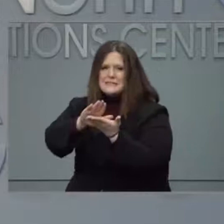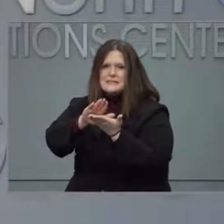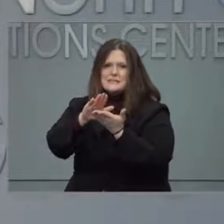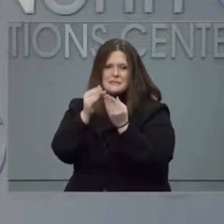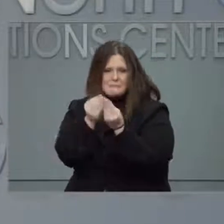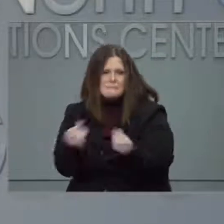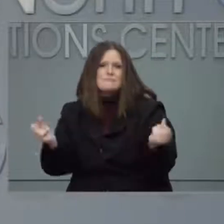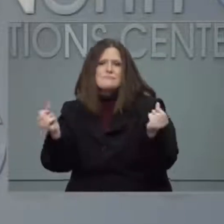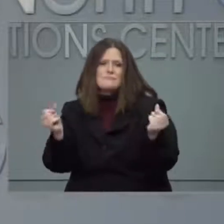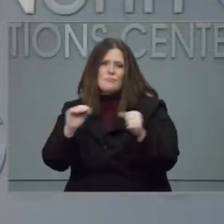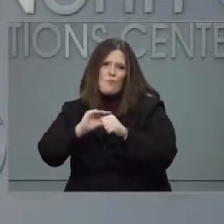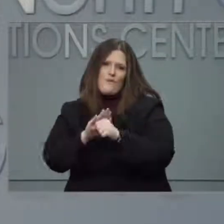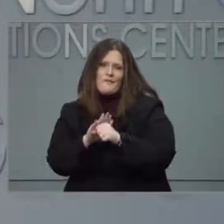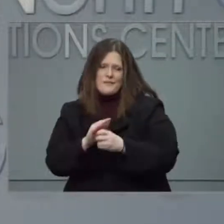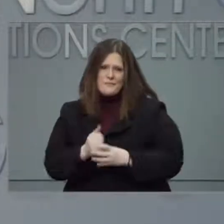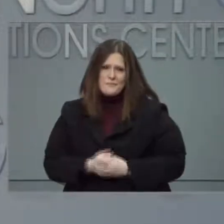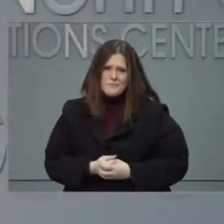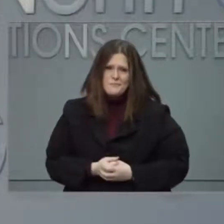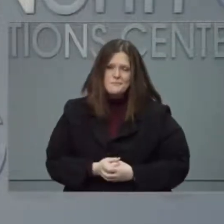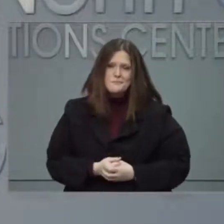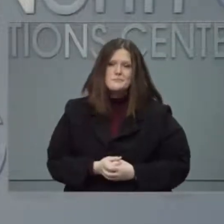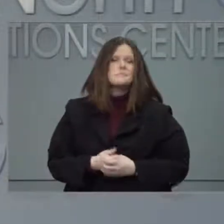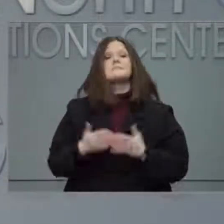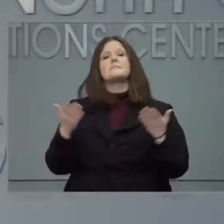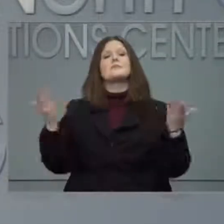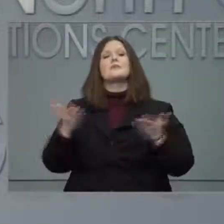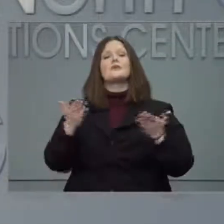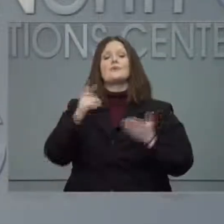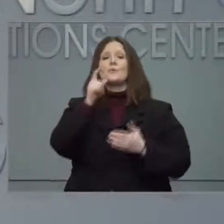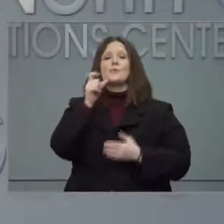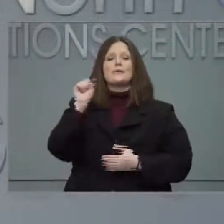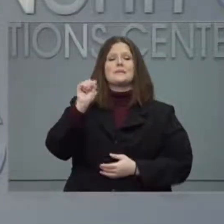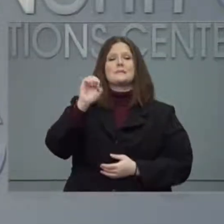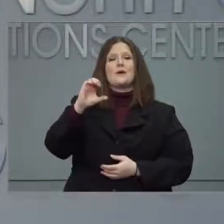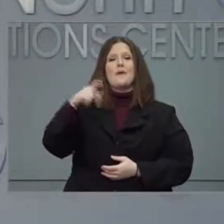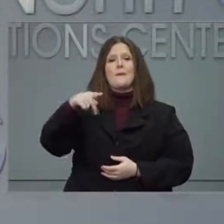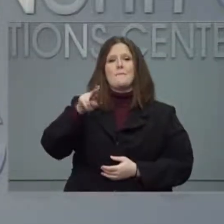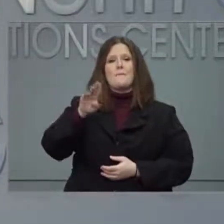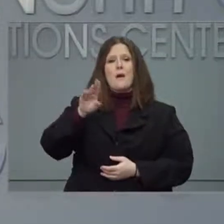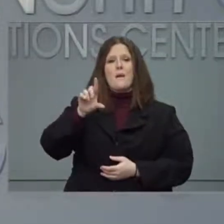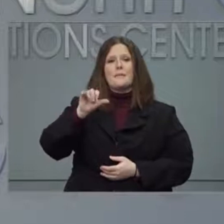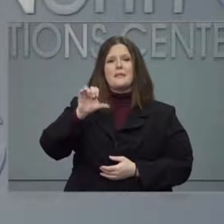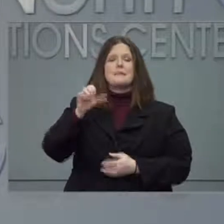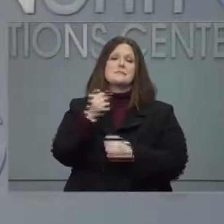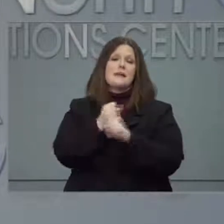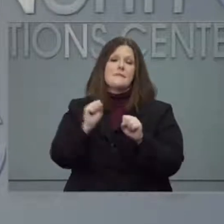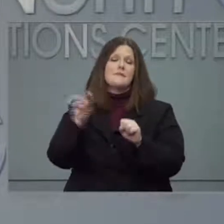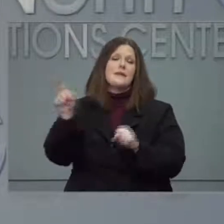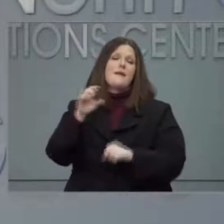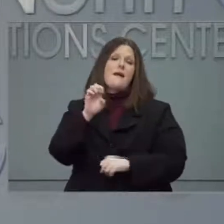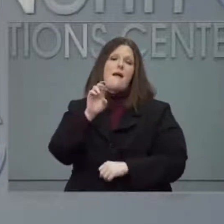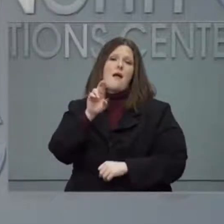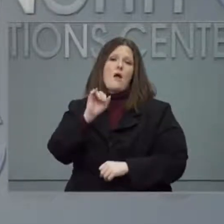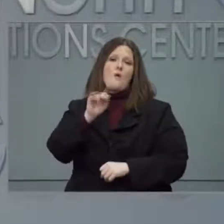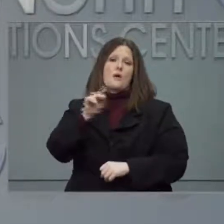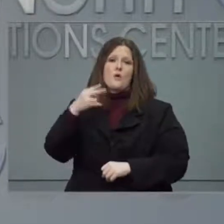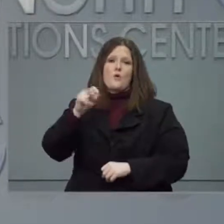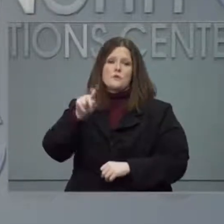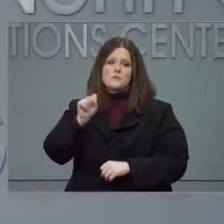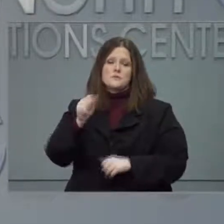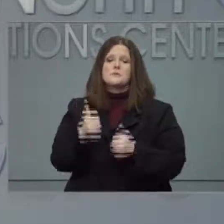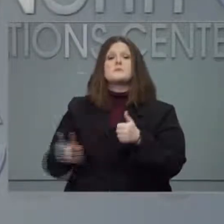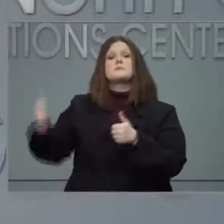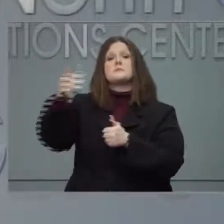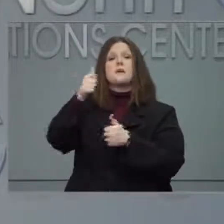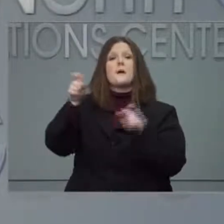pandemic. Also with me today is our Secretary of Public Safety, Eric Hooks, and our Director of Emergency